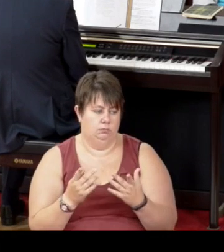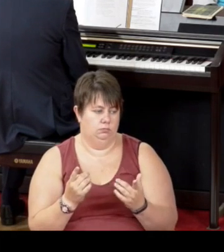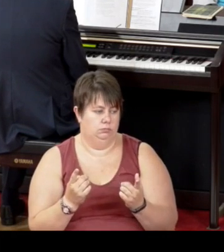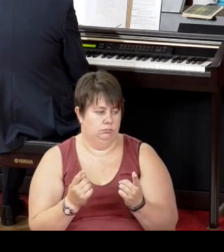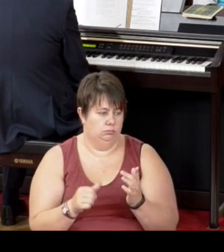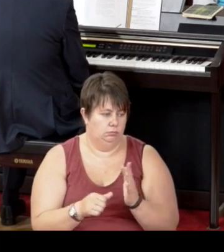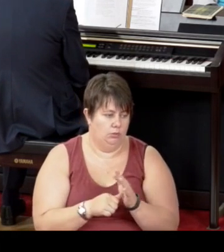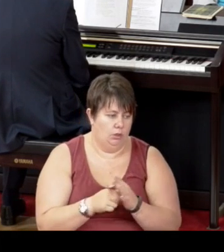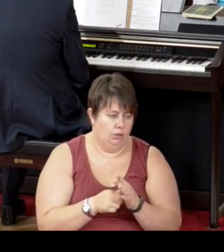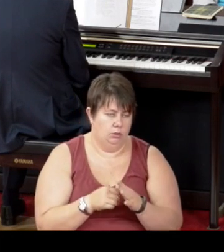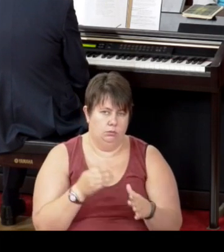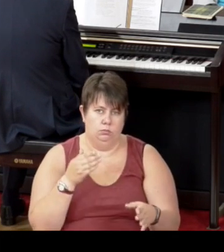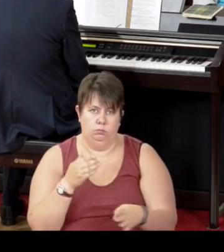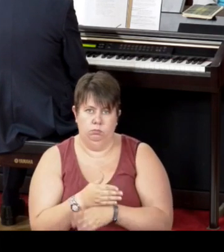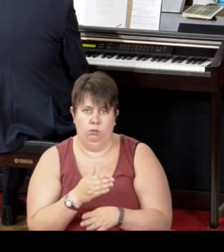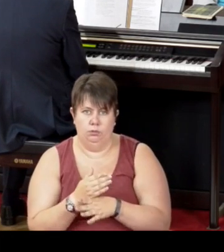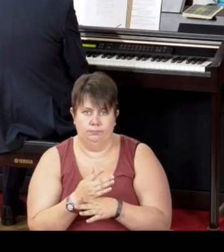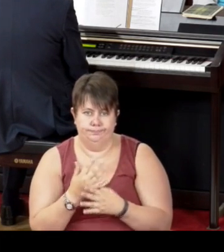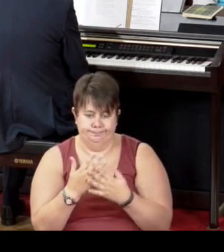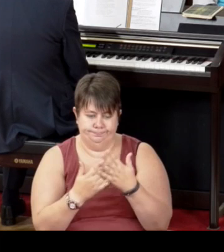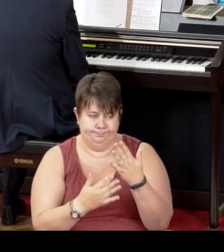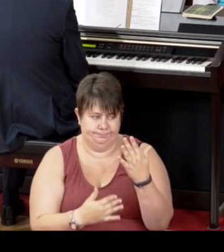too heavily to see the road ahead.